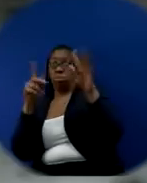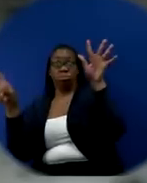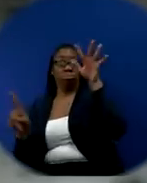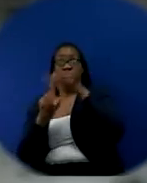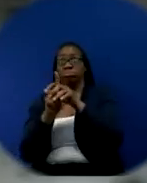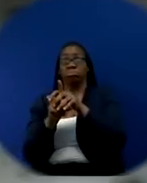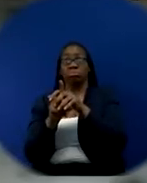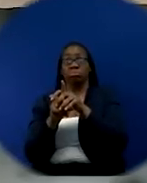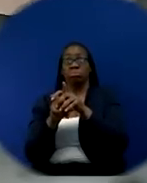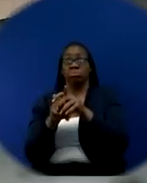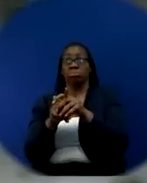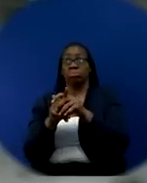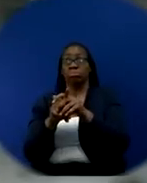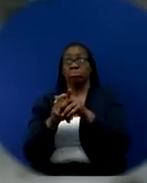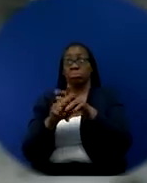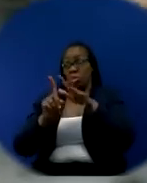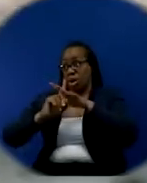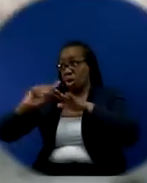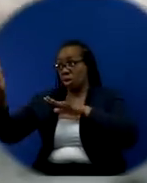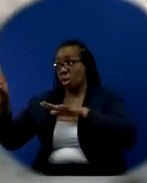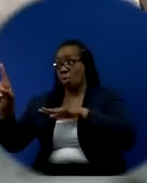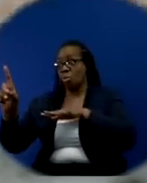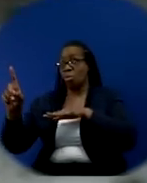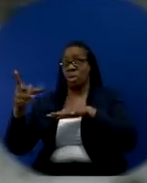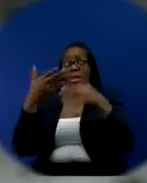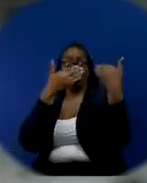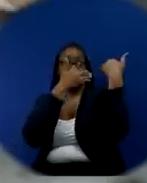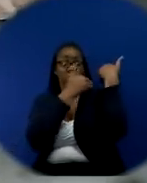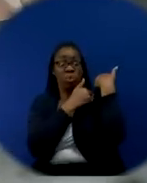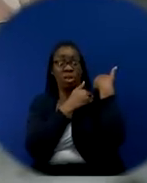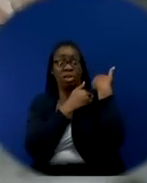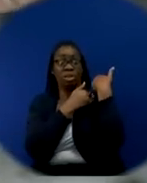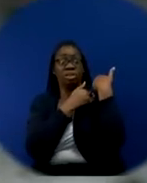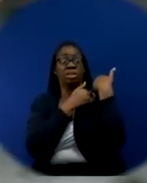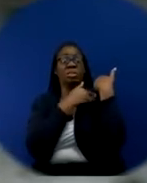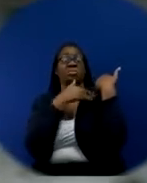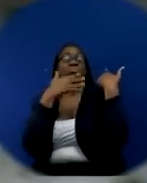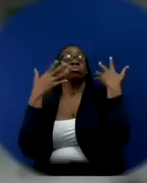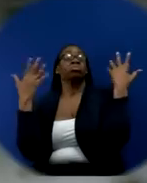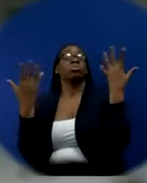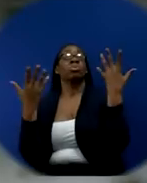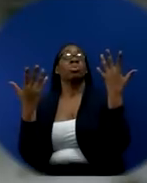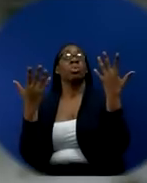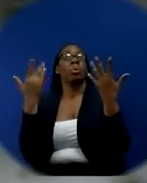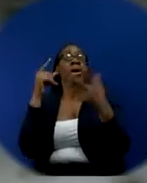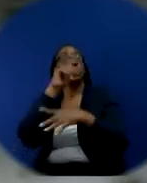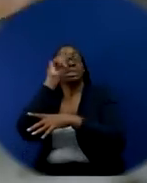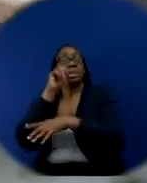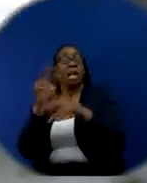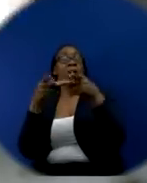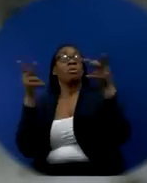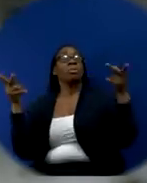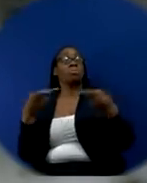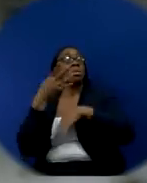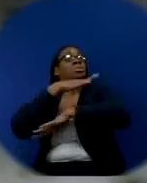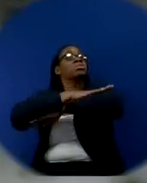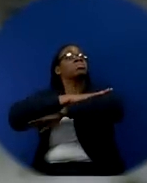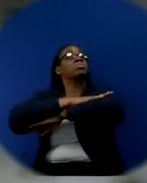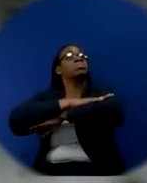the outcasts, the oppressed, and the overlooked, because they have a place at my table.